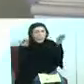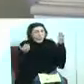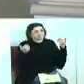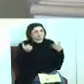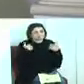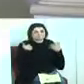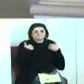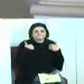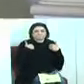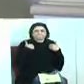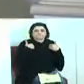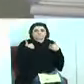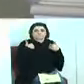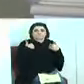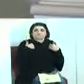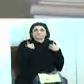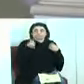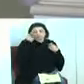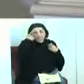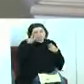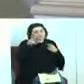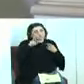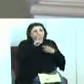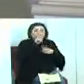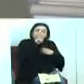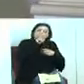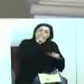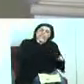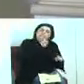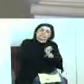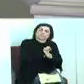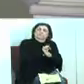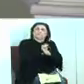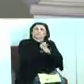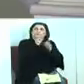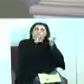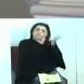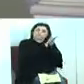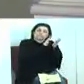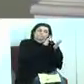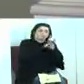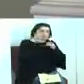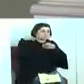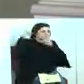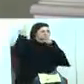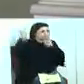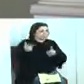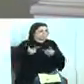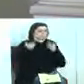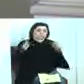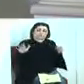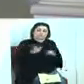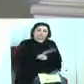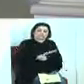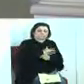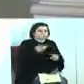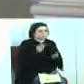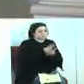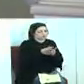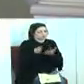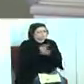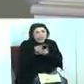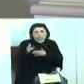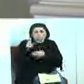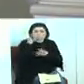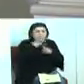we might truly praise you and give you our lives completely and wholly. In the holy name of your Son,